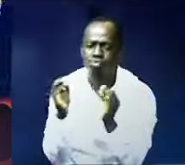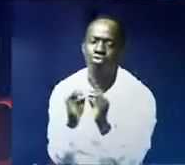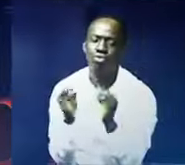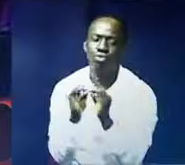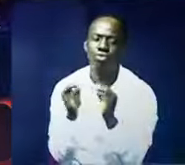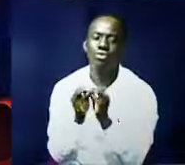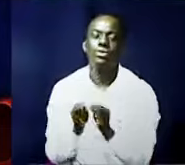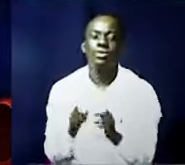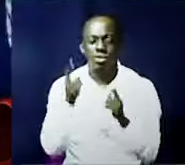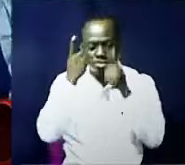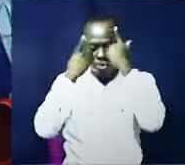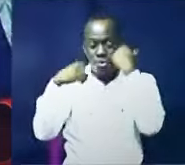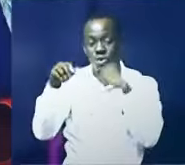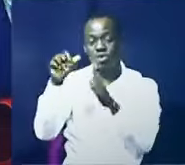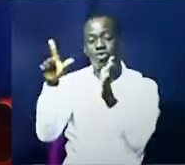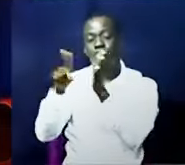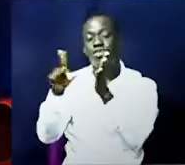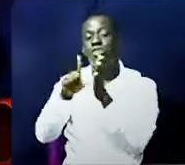One of